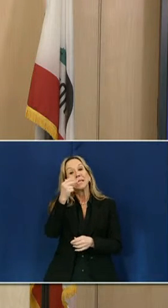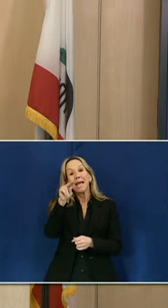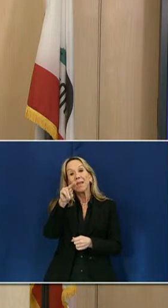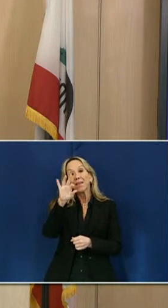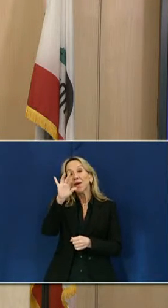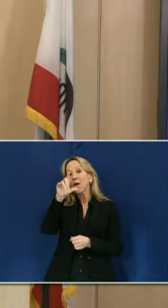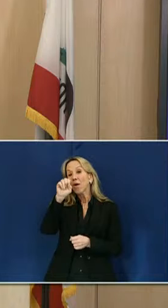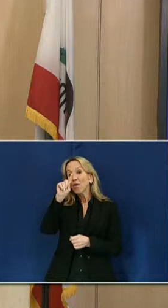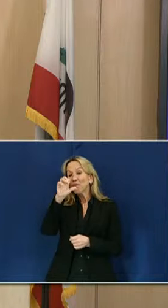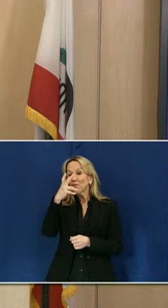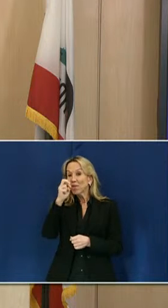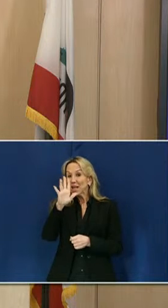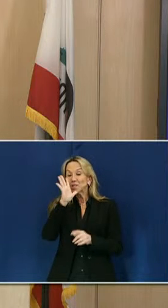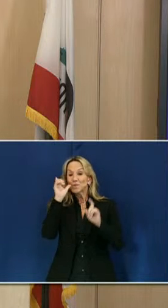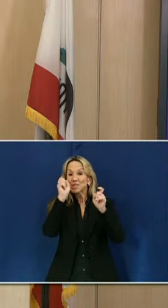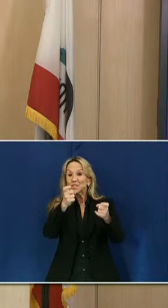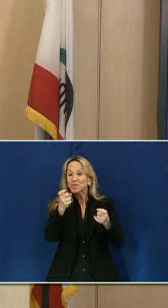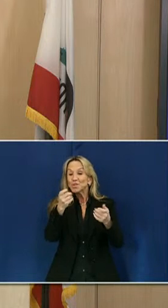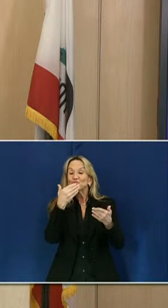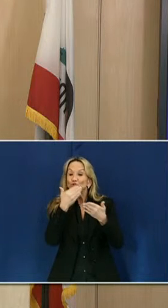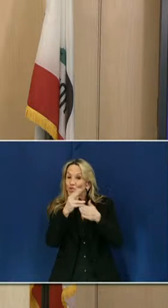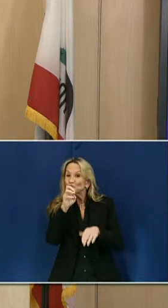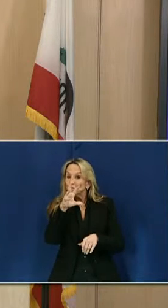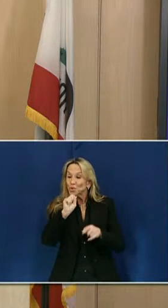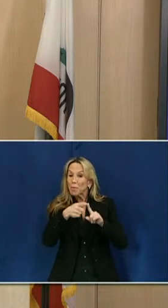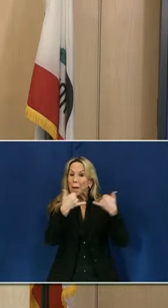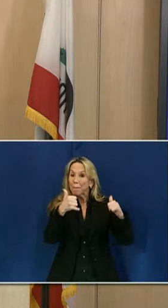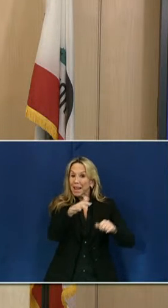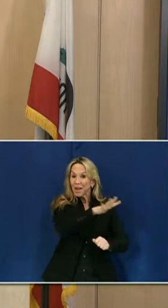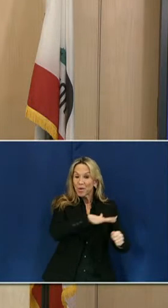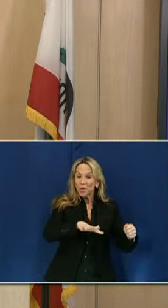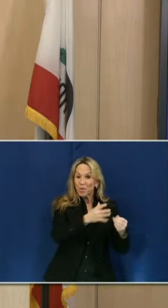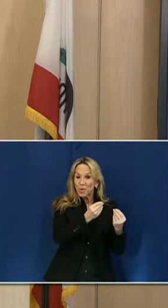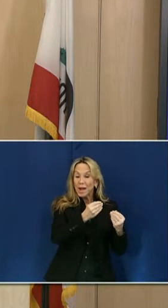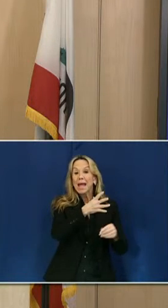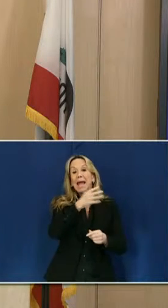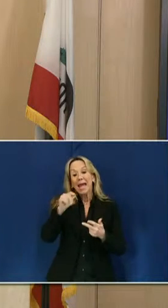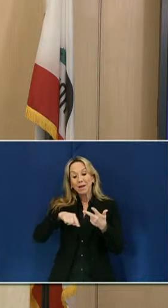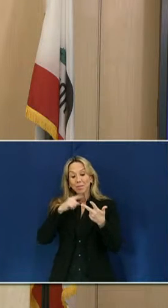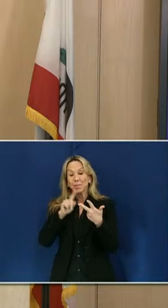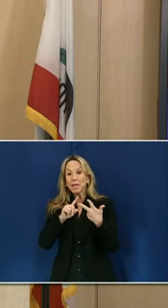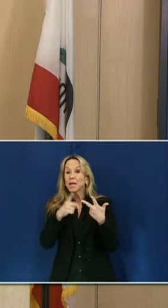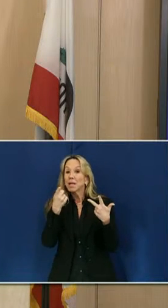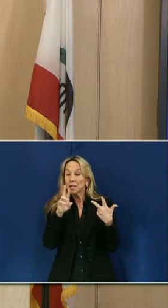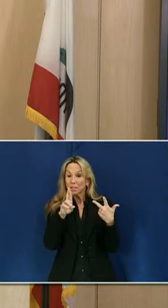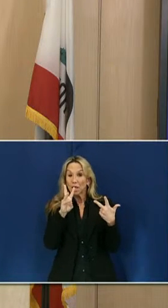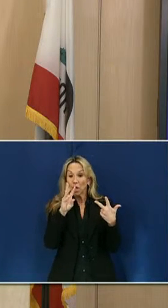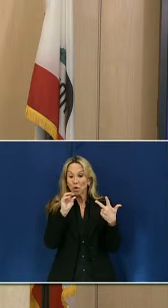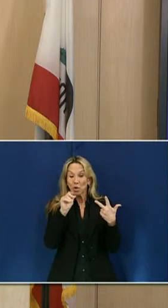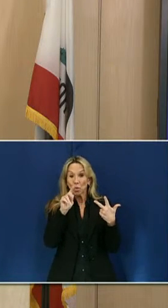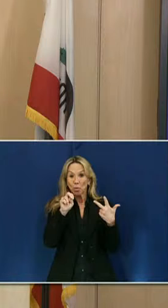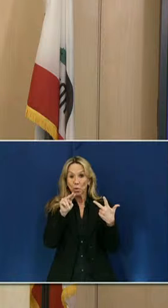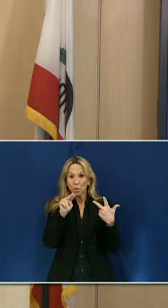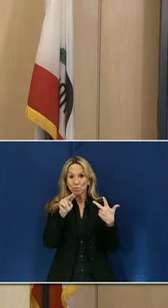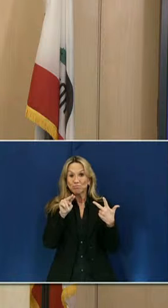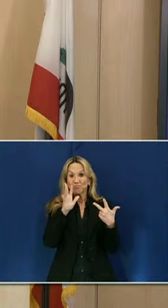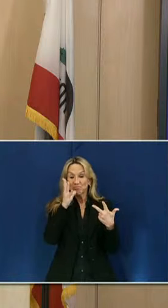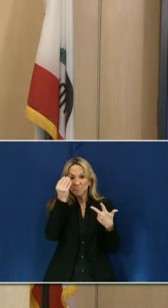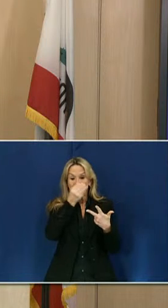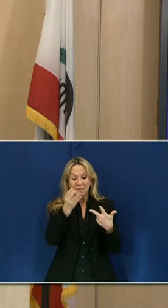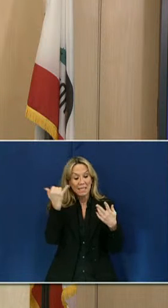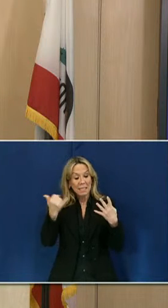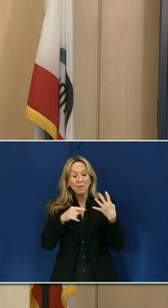playgrounds, followed by Dr. Wooten, and we will also have a very special guest with us today, Diane Hansen, who is the